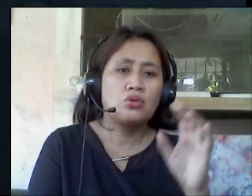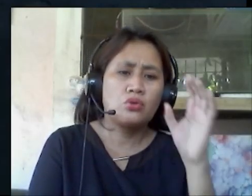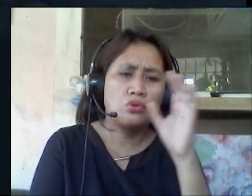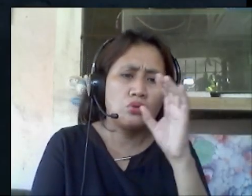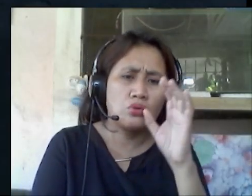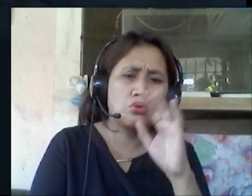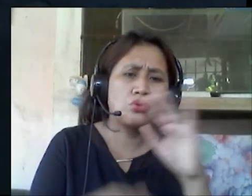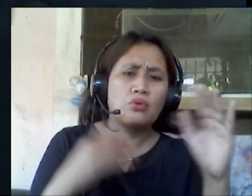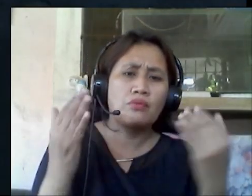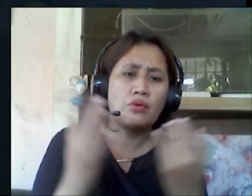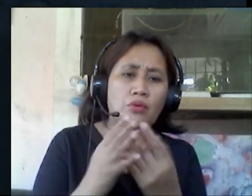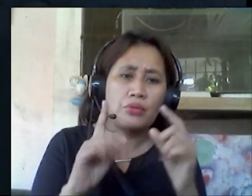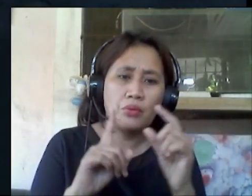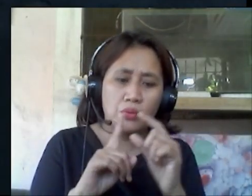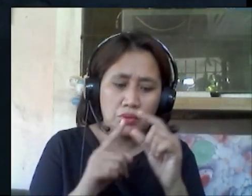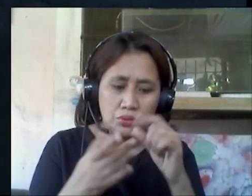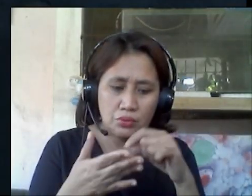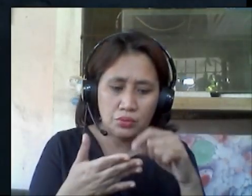words written.